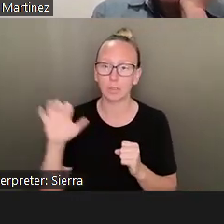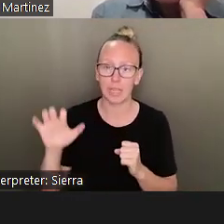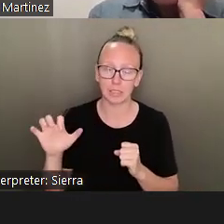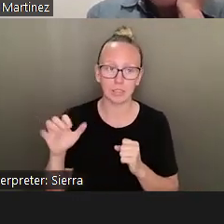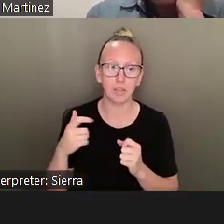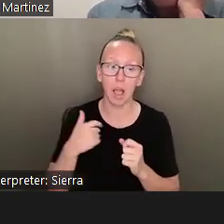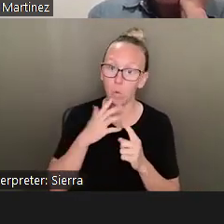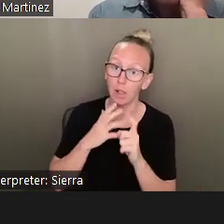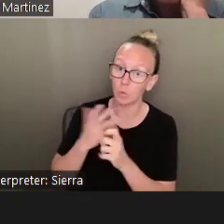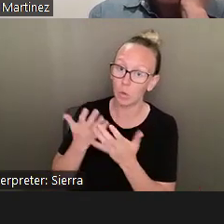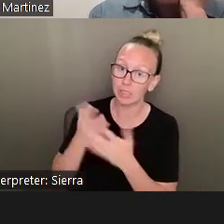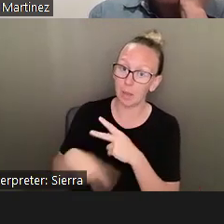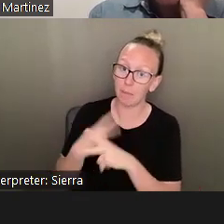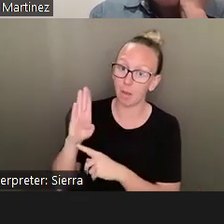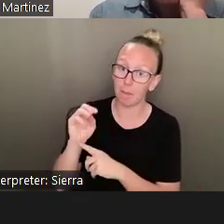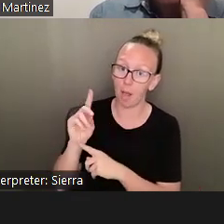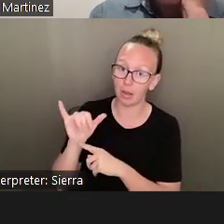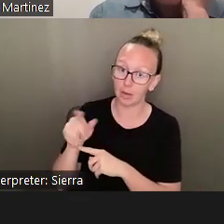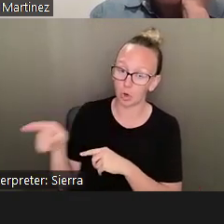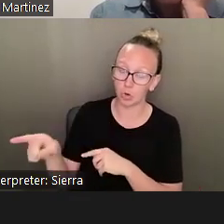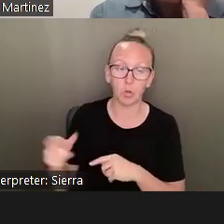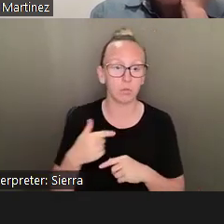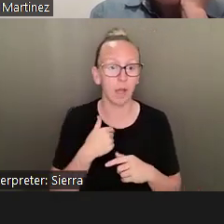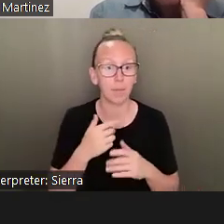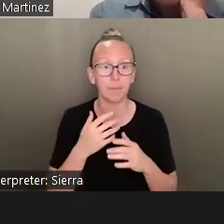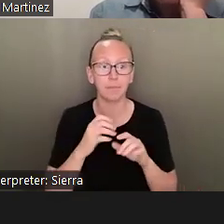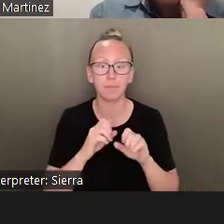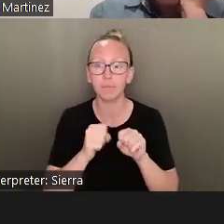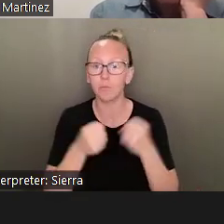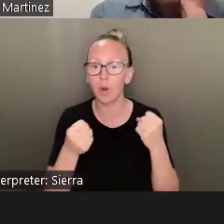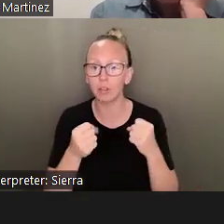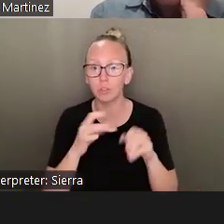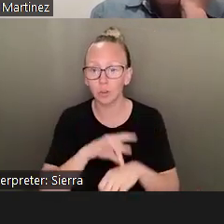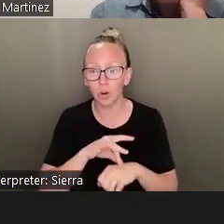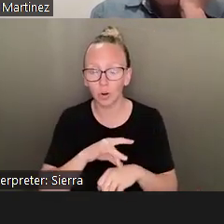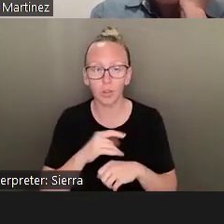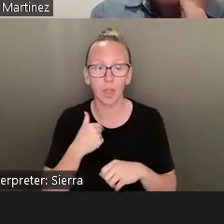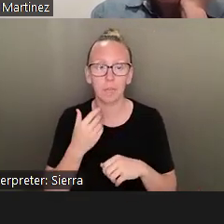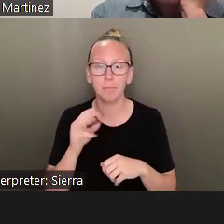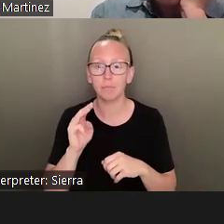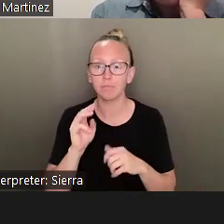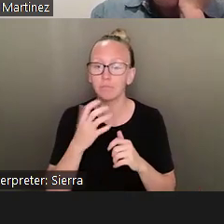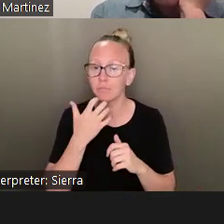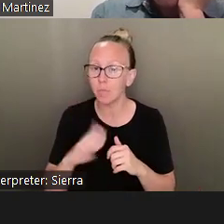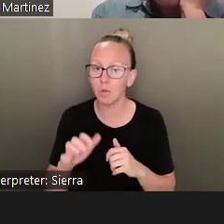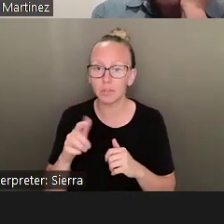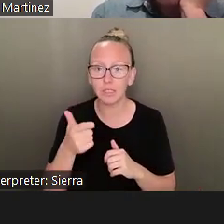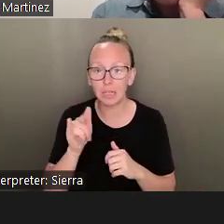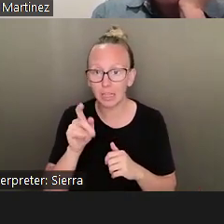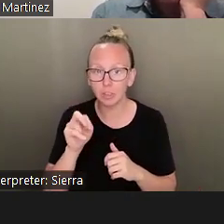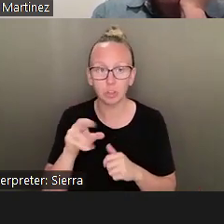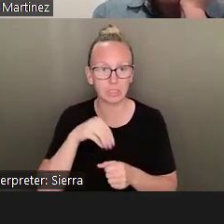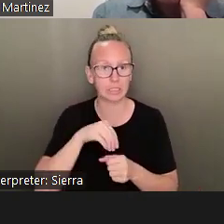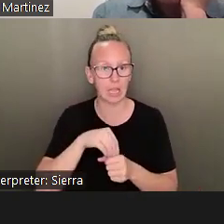me, I am fractured earth. I am molten glacier. Inside of me, there are many other bodies. What kind of body are